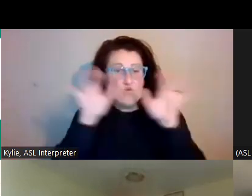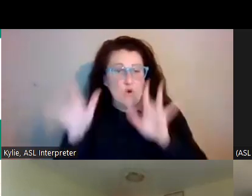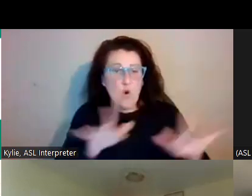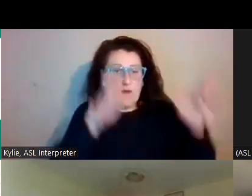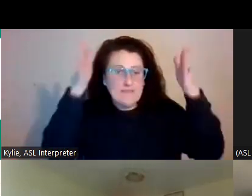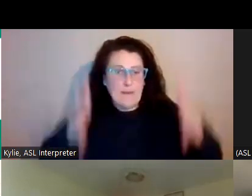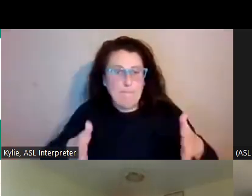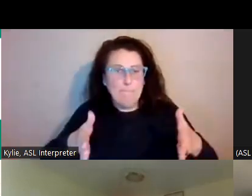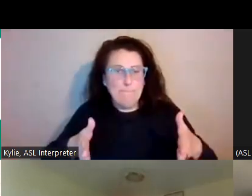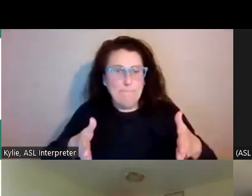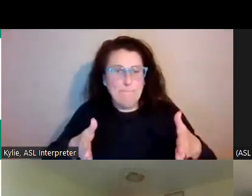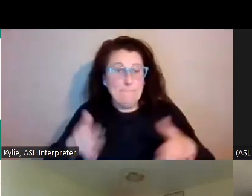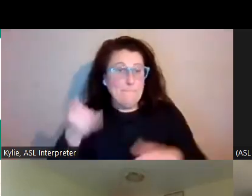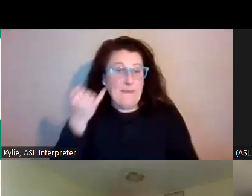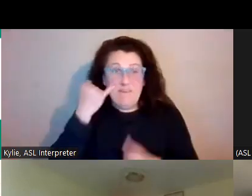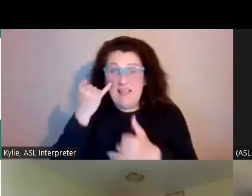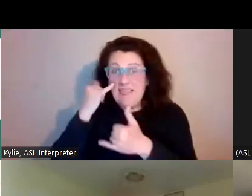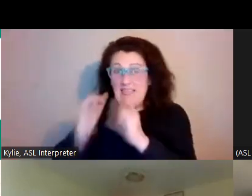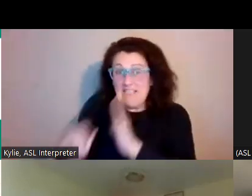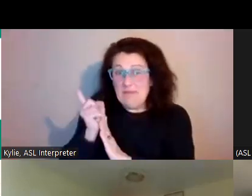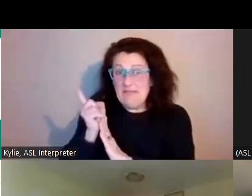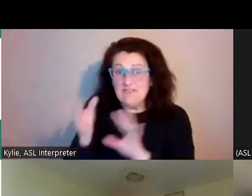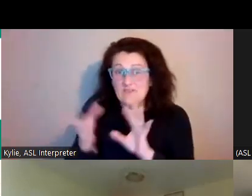anyone has any last words.